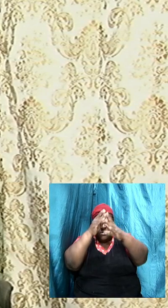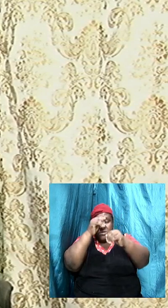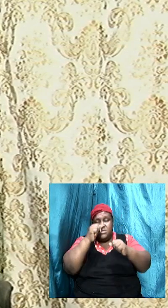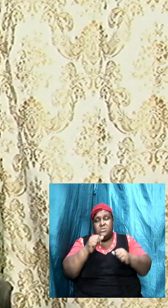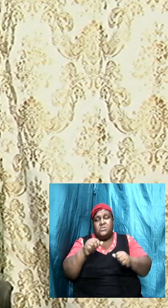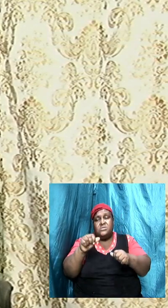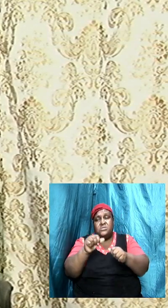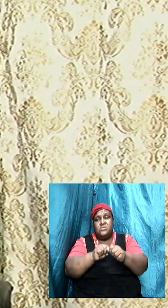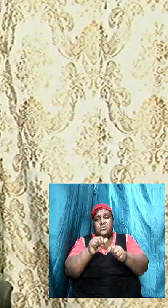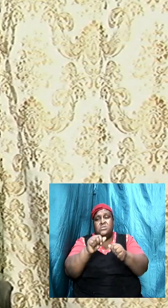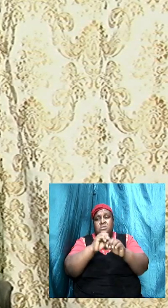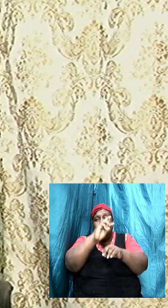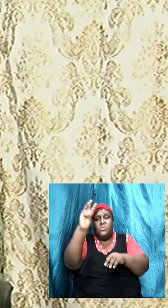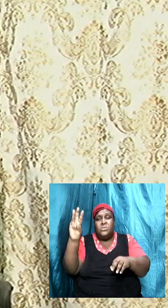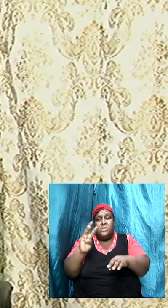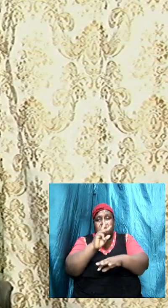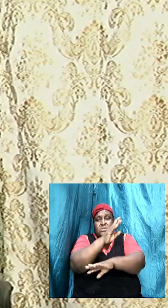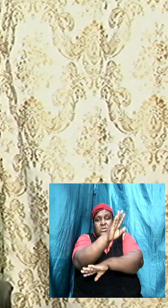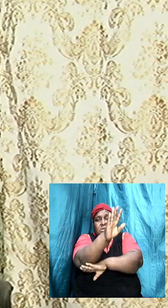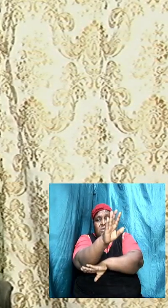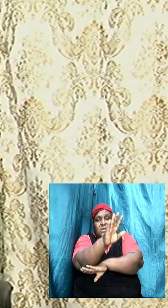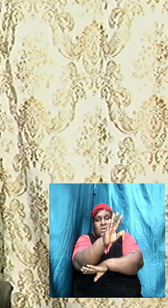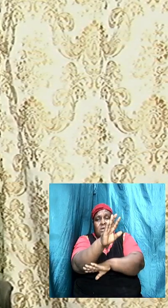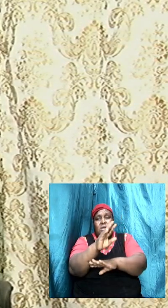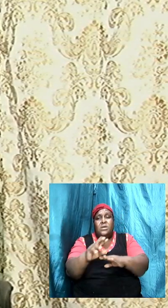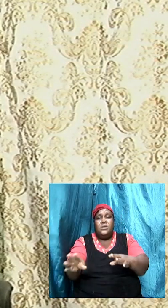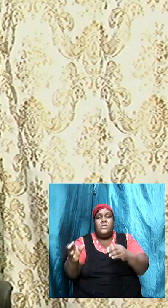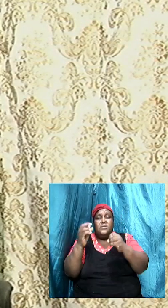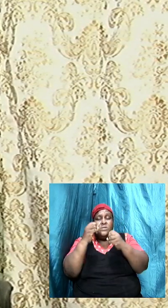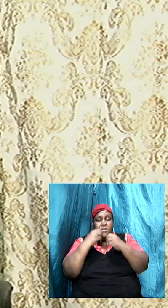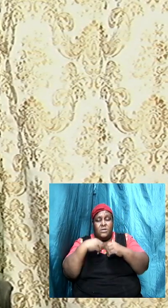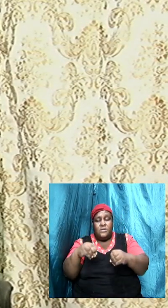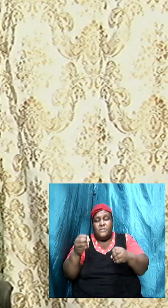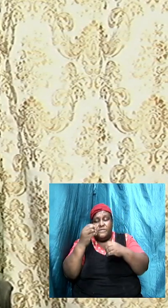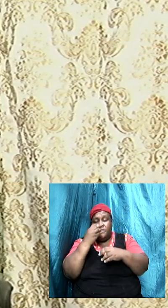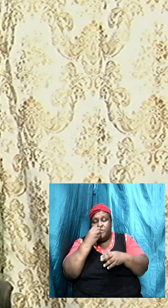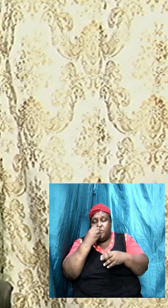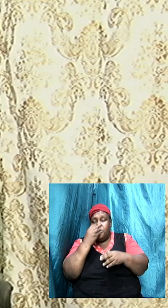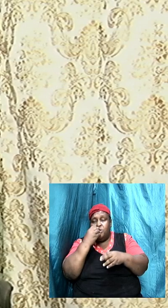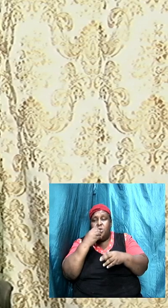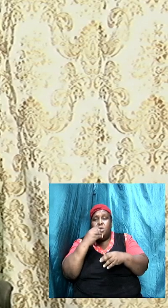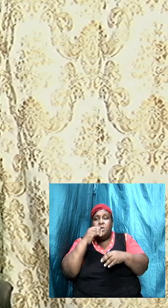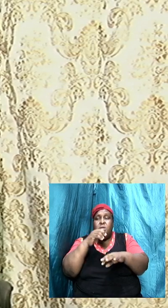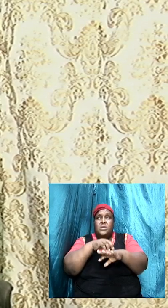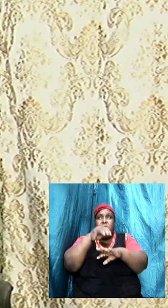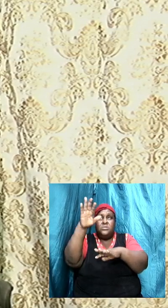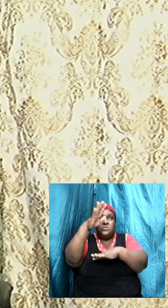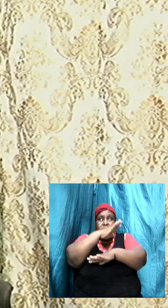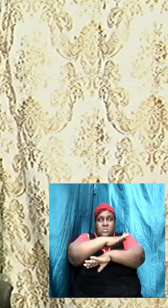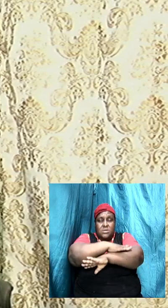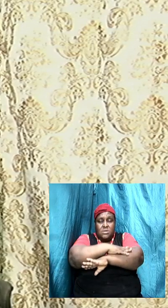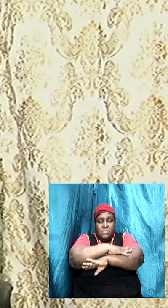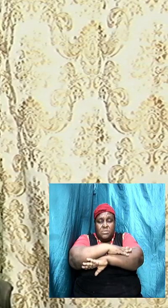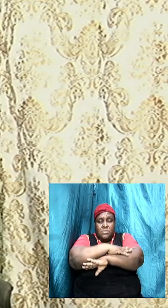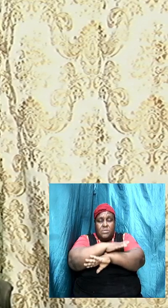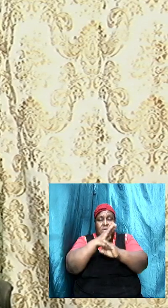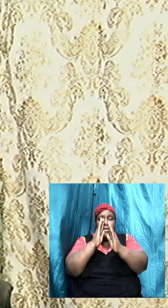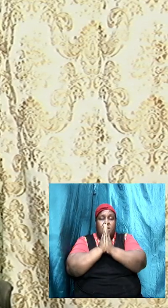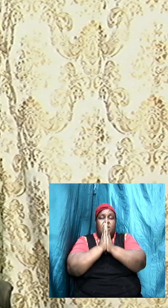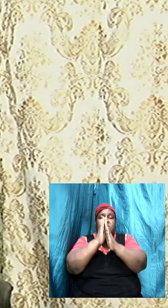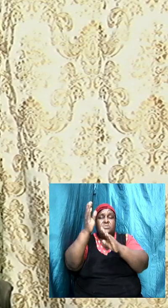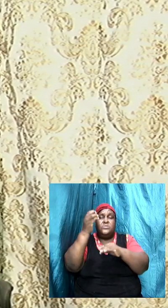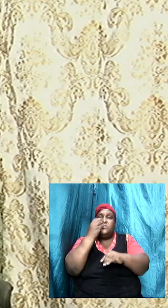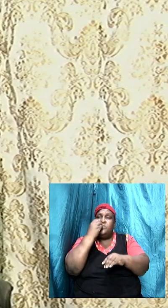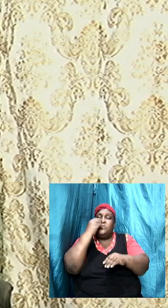another Wednesday evening, God, and we are about to break bread. We ask, mighty God, that you will feed your people, Lord